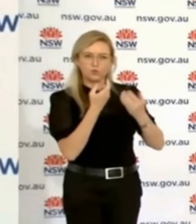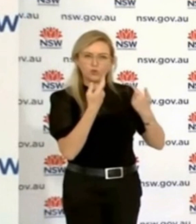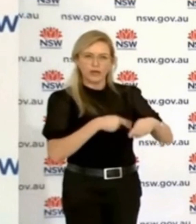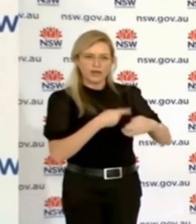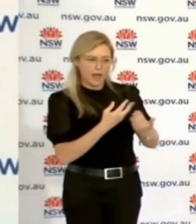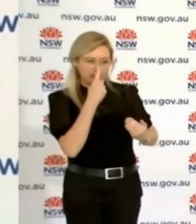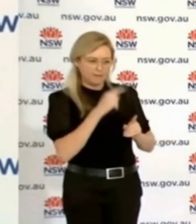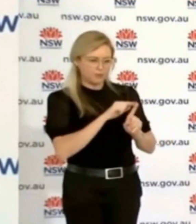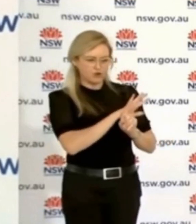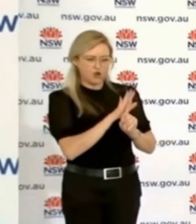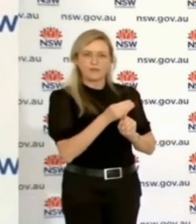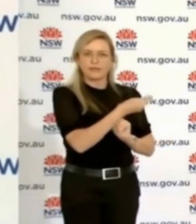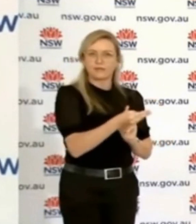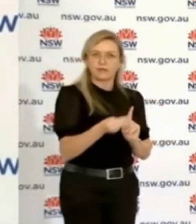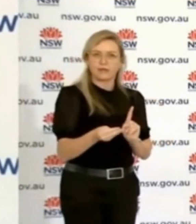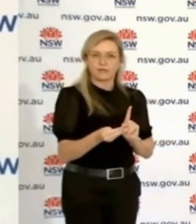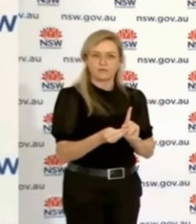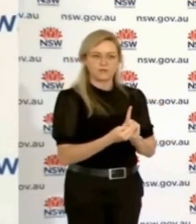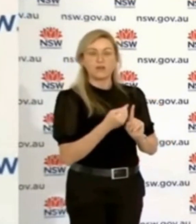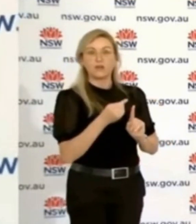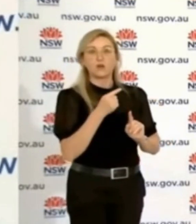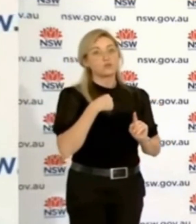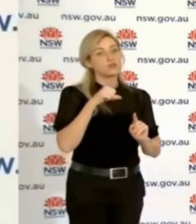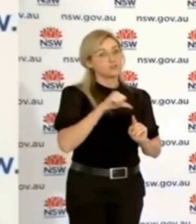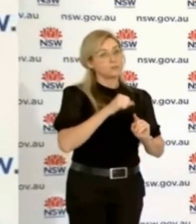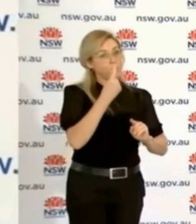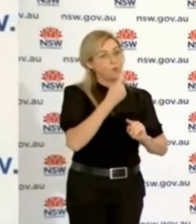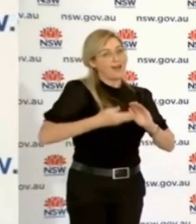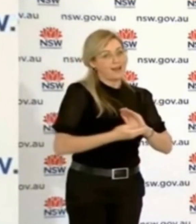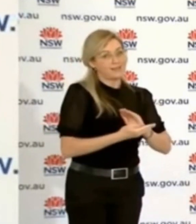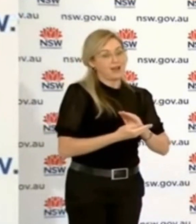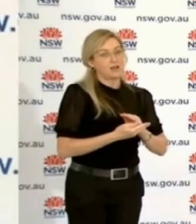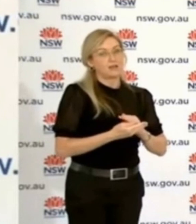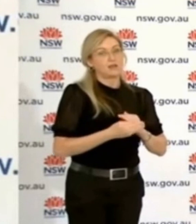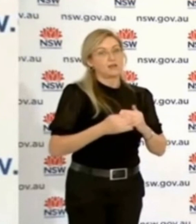effective is above 1. As I said, this is all in everyone's hands.